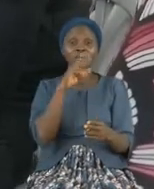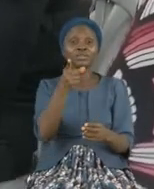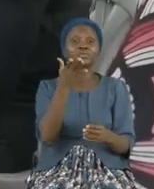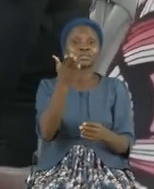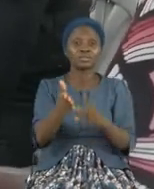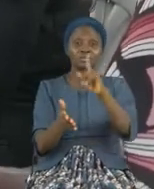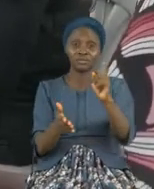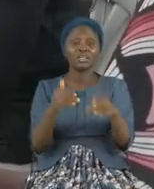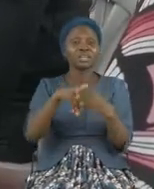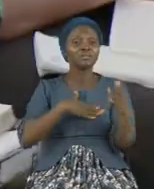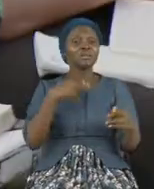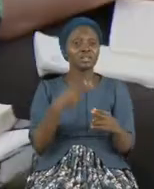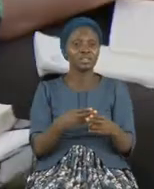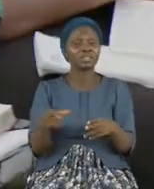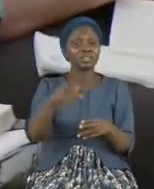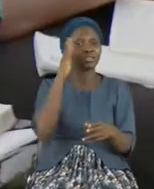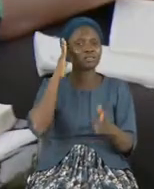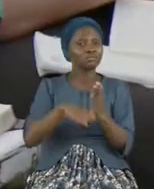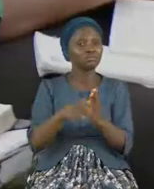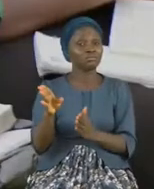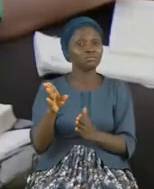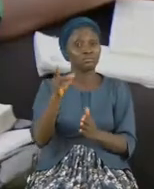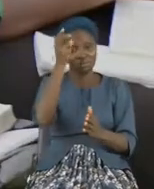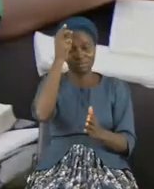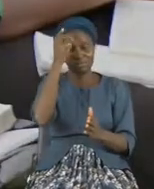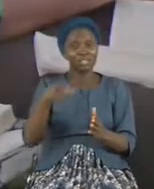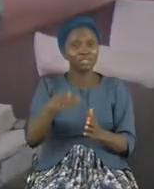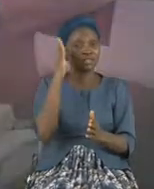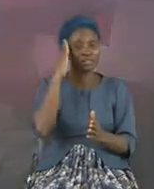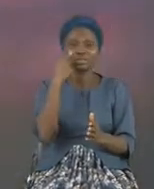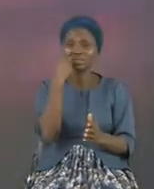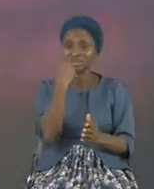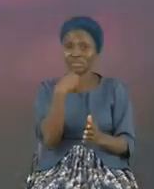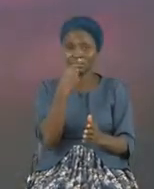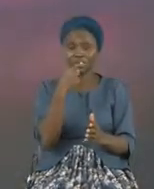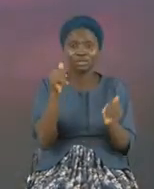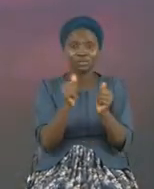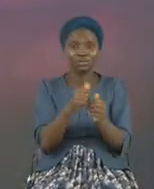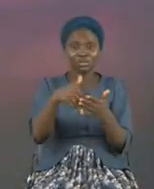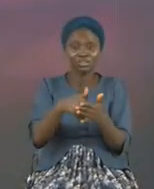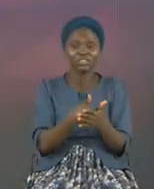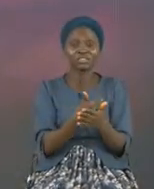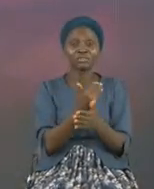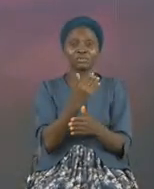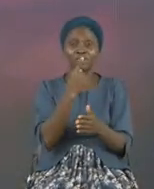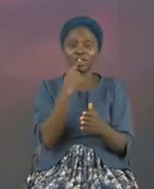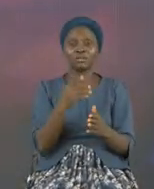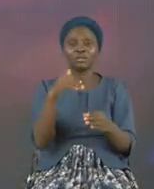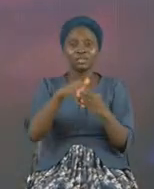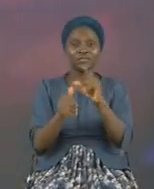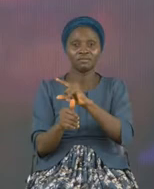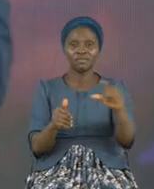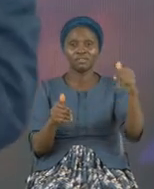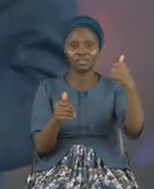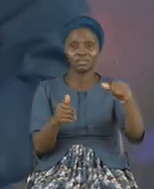cast out devils. They shall speak with new tongues. Verse 18, it says in verse